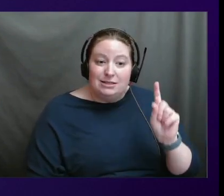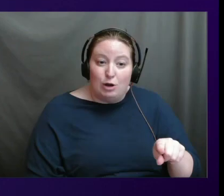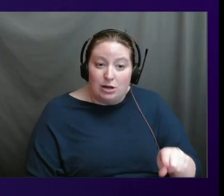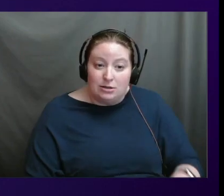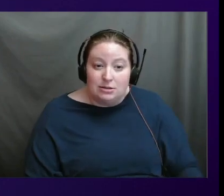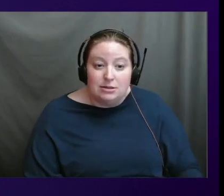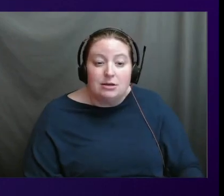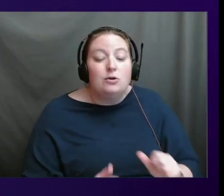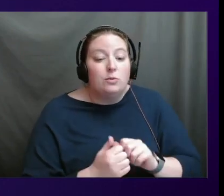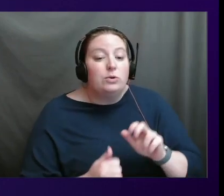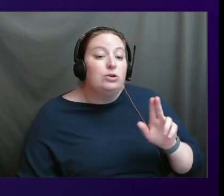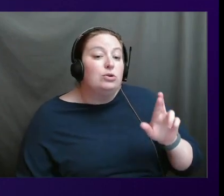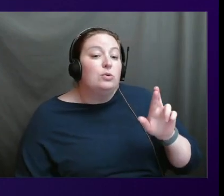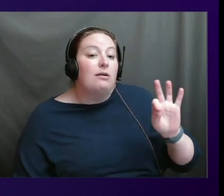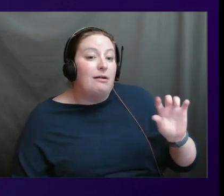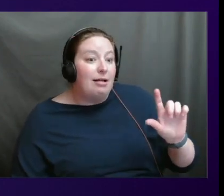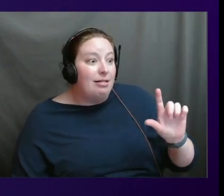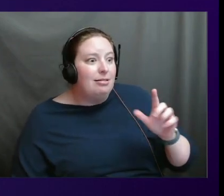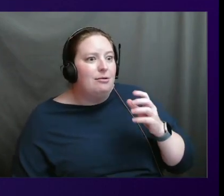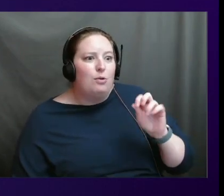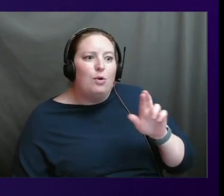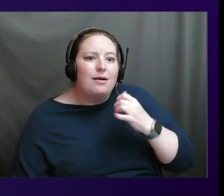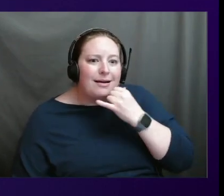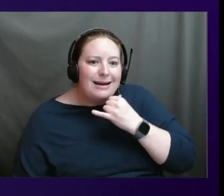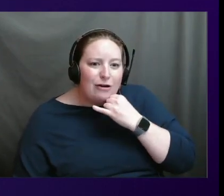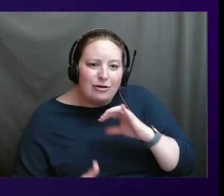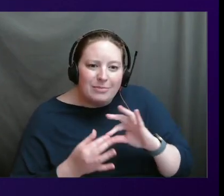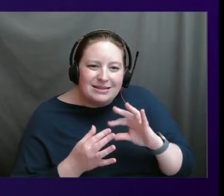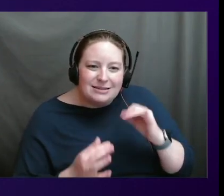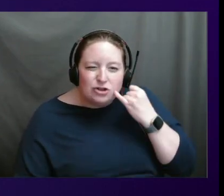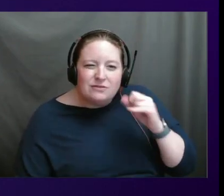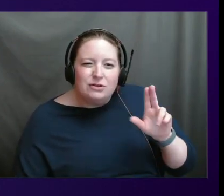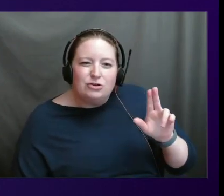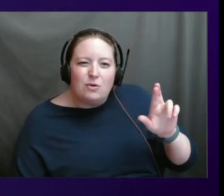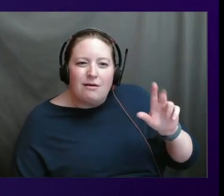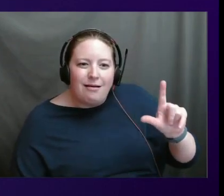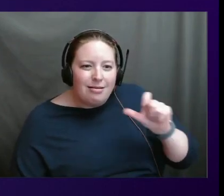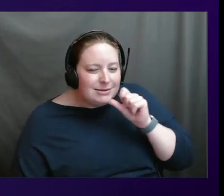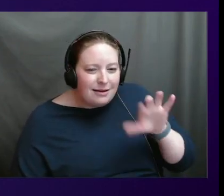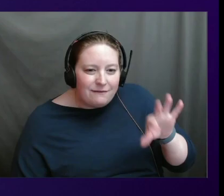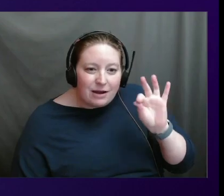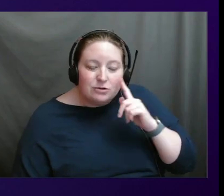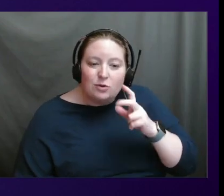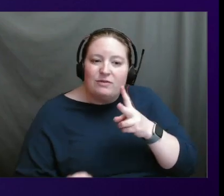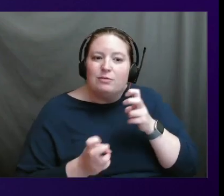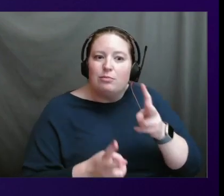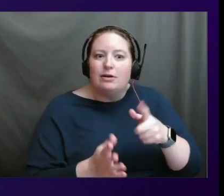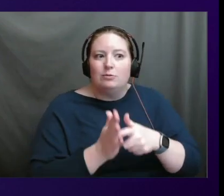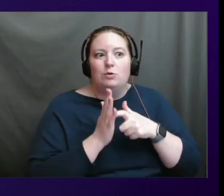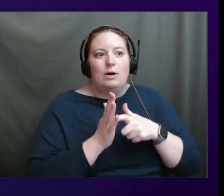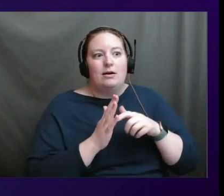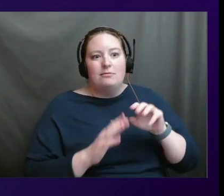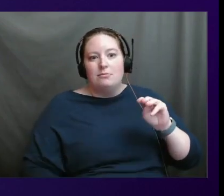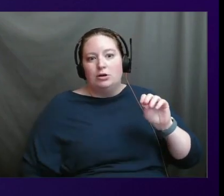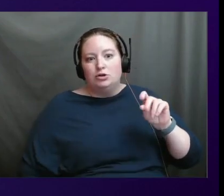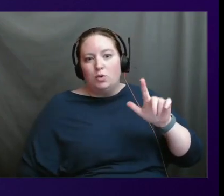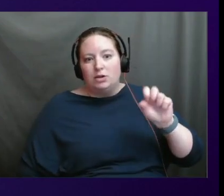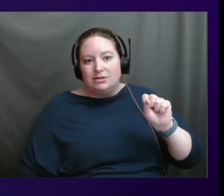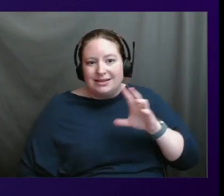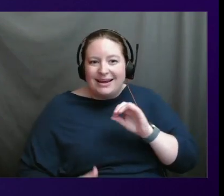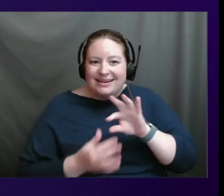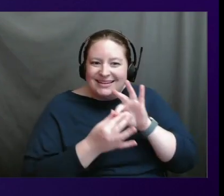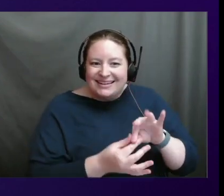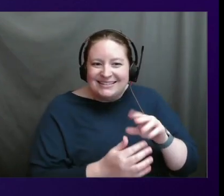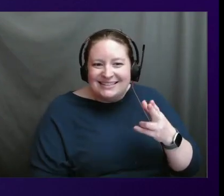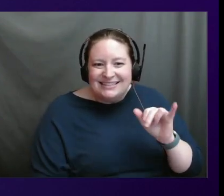with the URL or an error message if the URL is not found. So we've imported some required modules and type hints. I